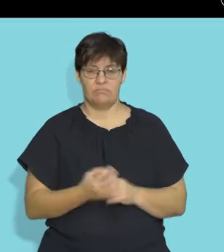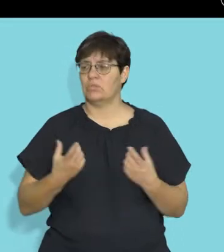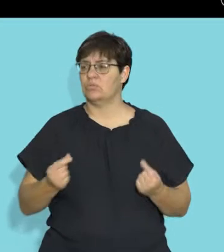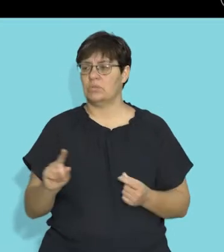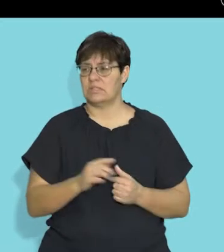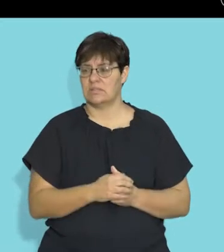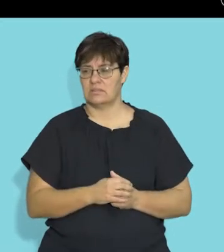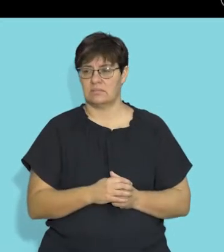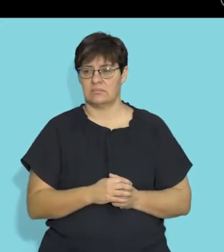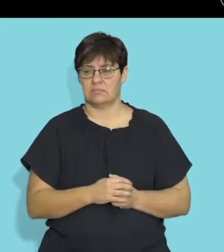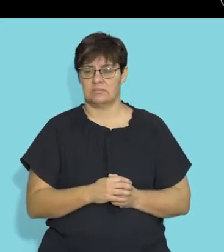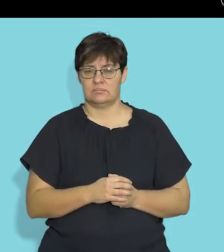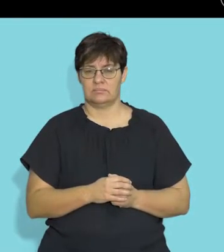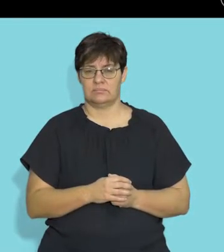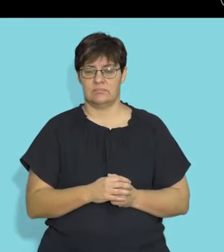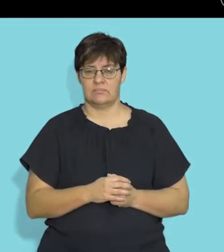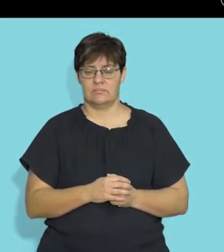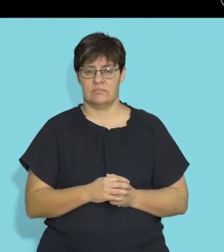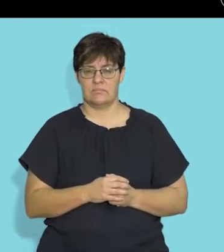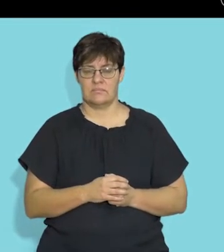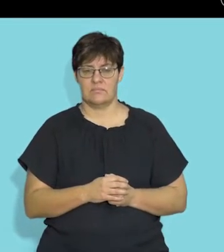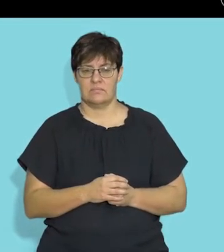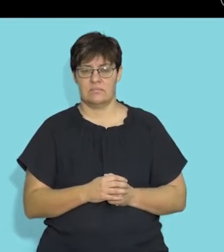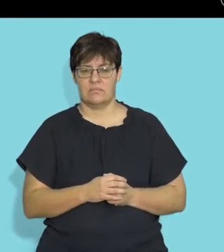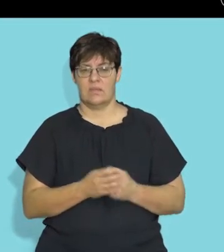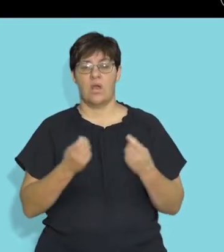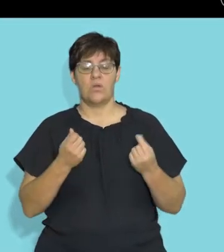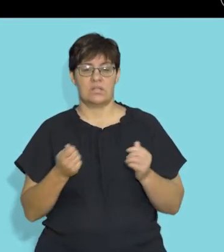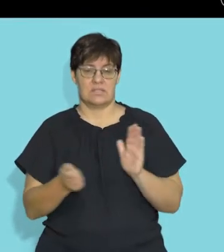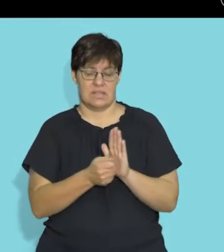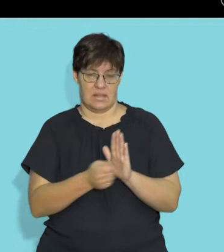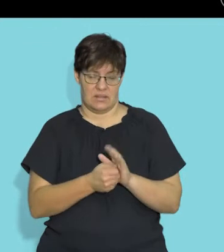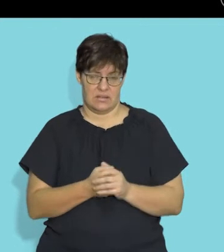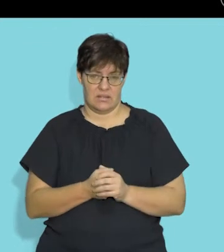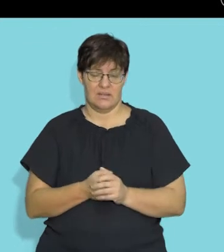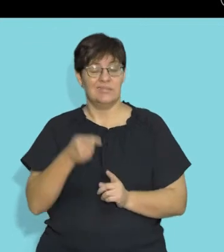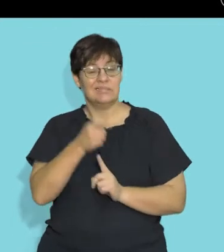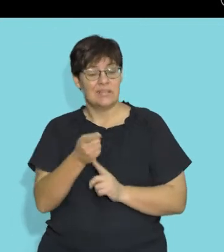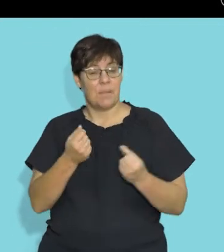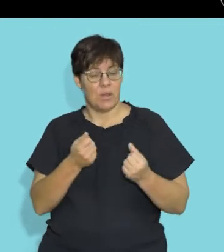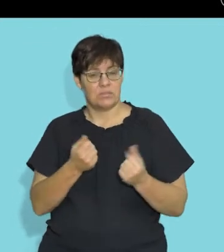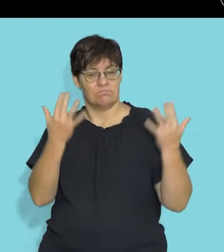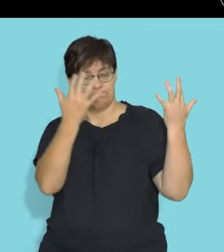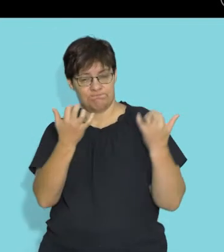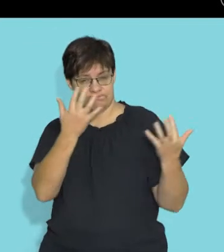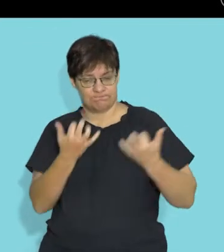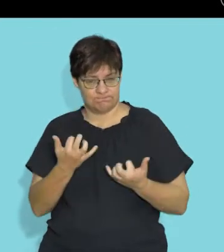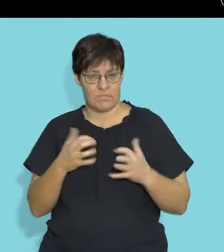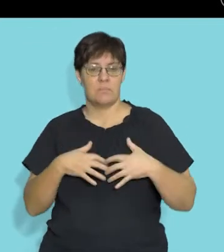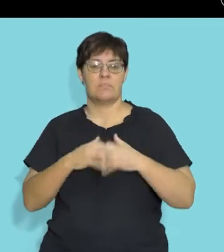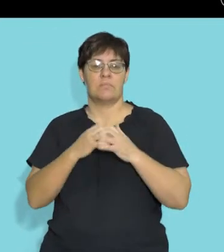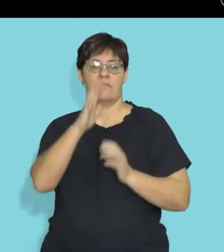doing? Let's go back to my cost of sales. Can you see this figure is calculated to